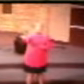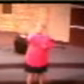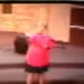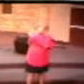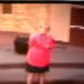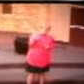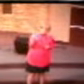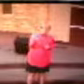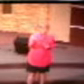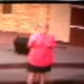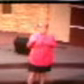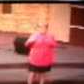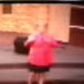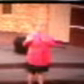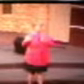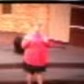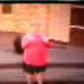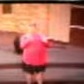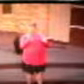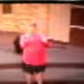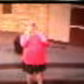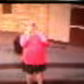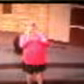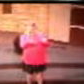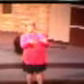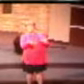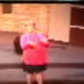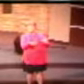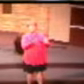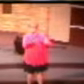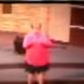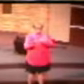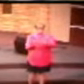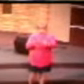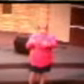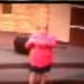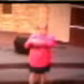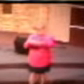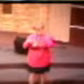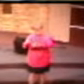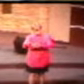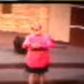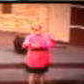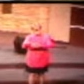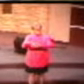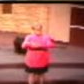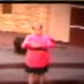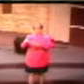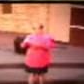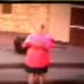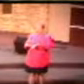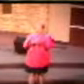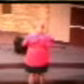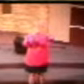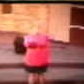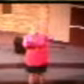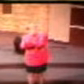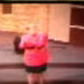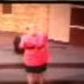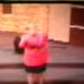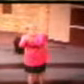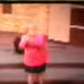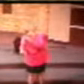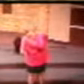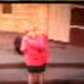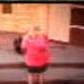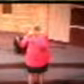keeping his distance. And they went down to James and Kay's house, where James and Kay were on the front porch. And